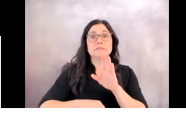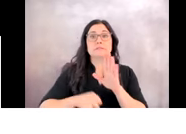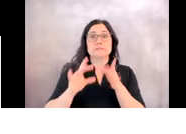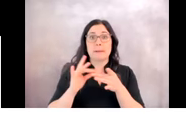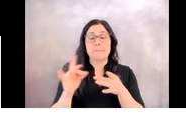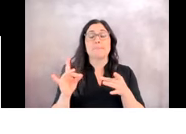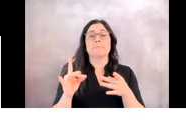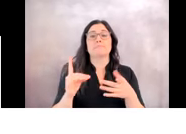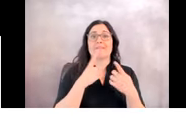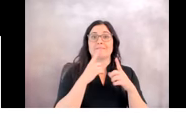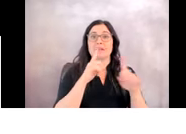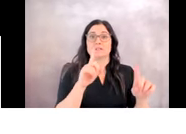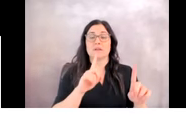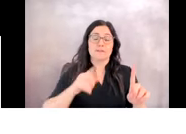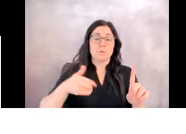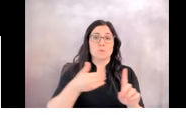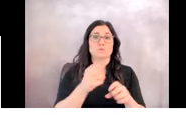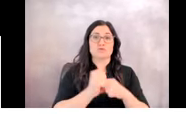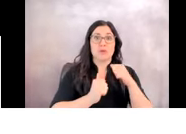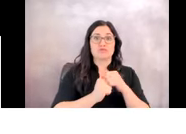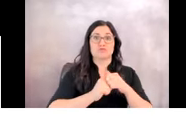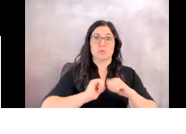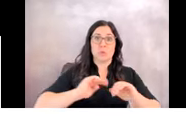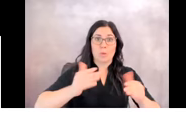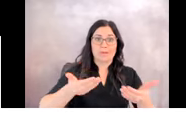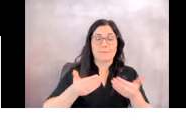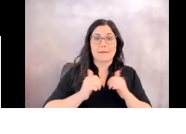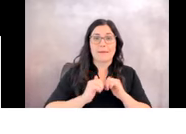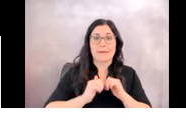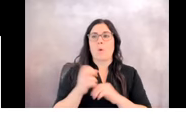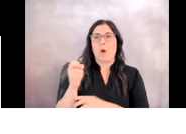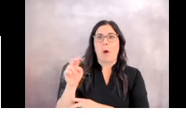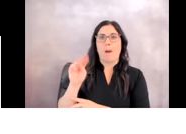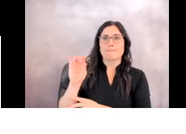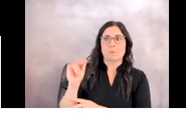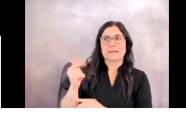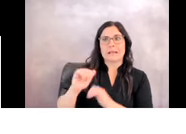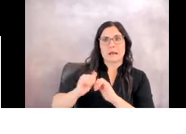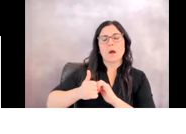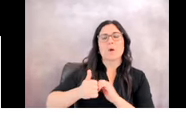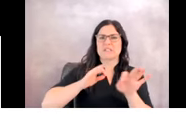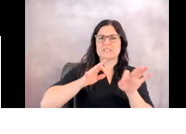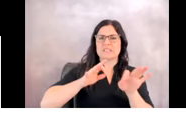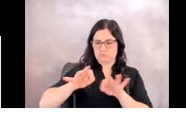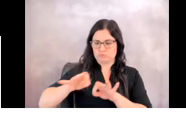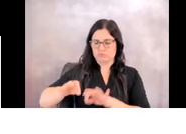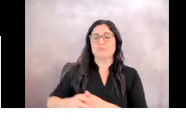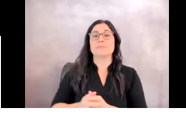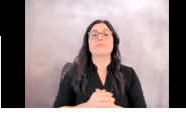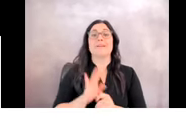effective, welcoming, structured classroom and student ongoing communications. And then have